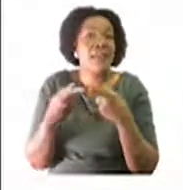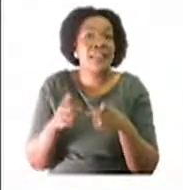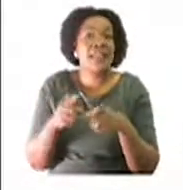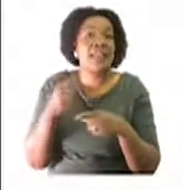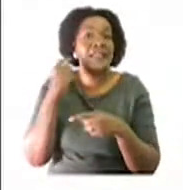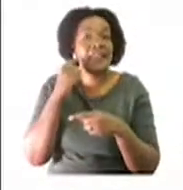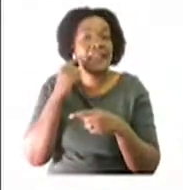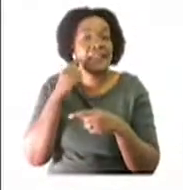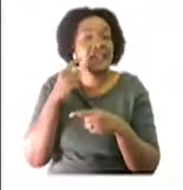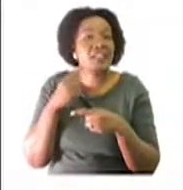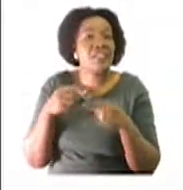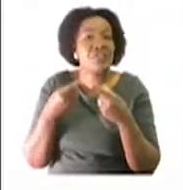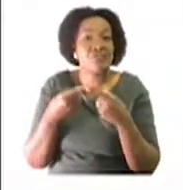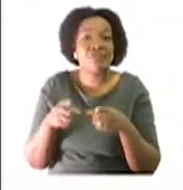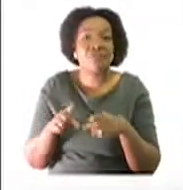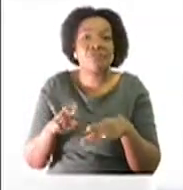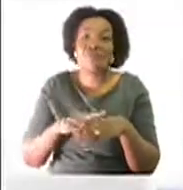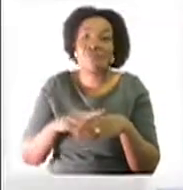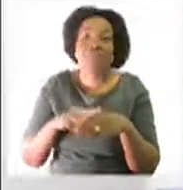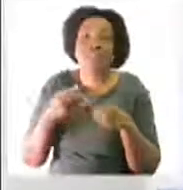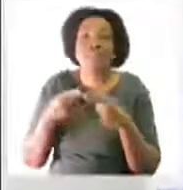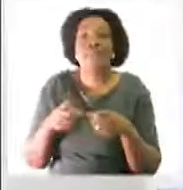Let me just quickly erase here.